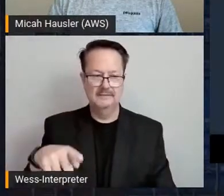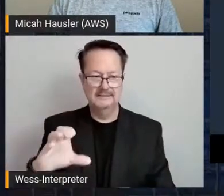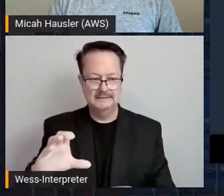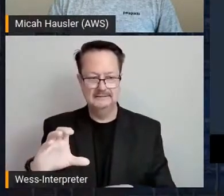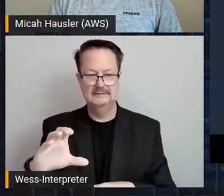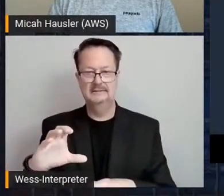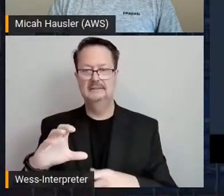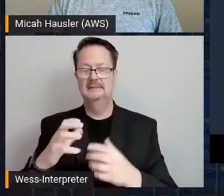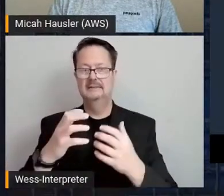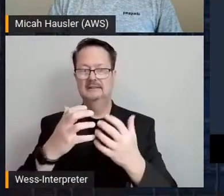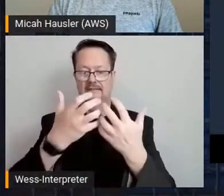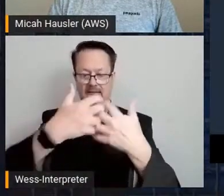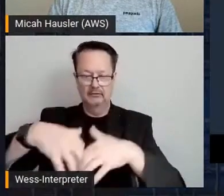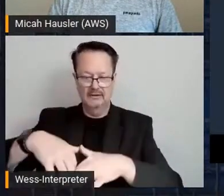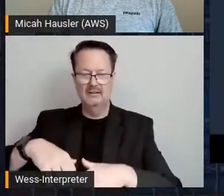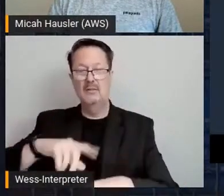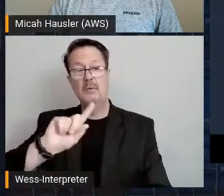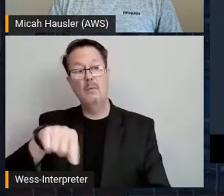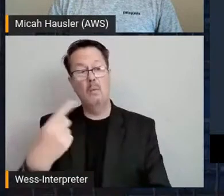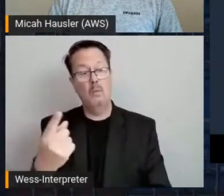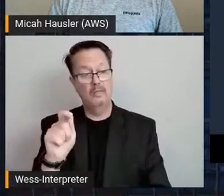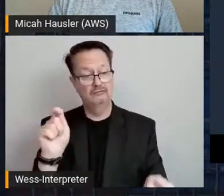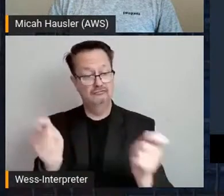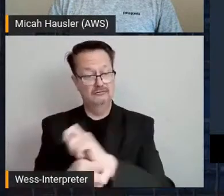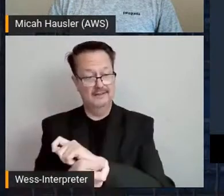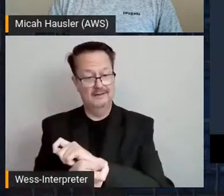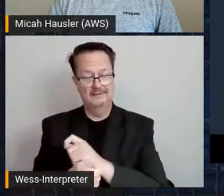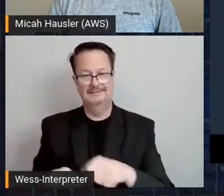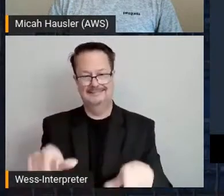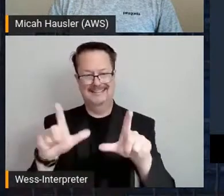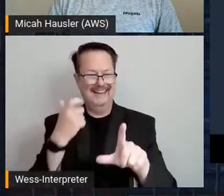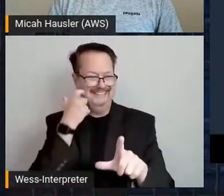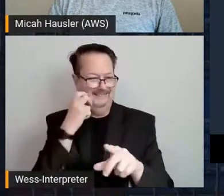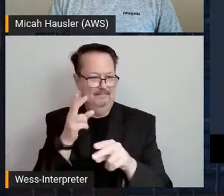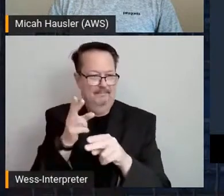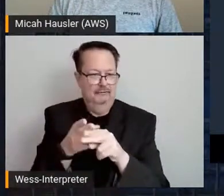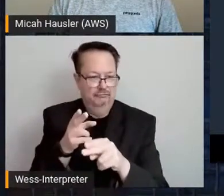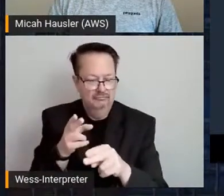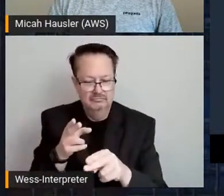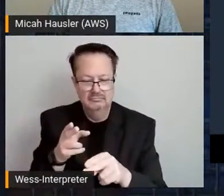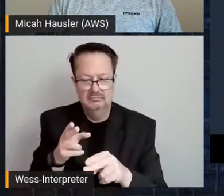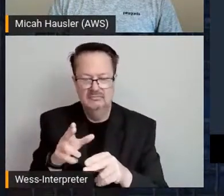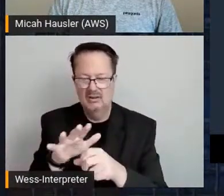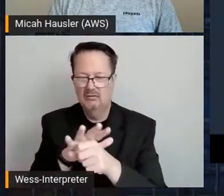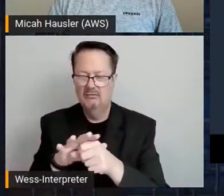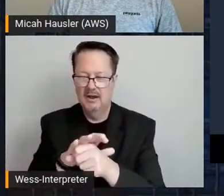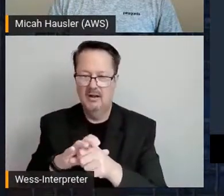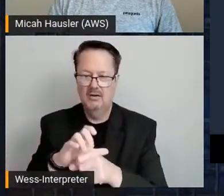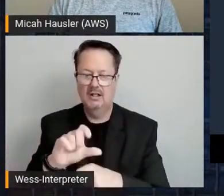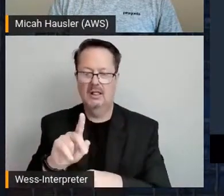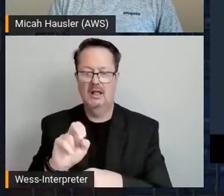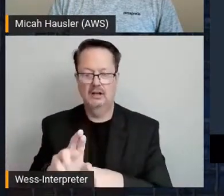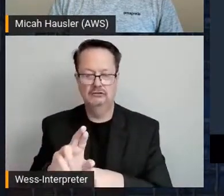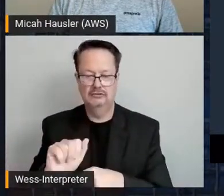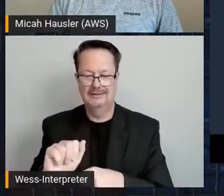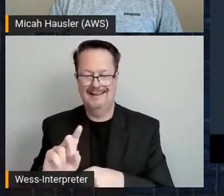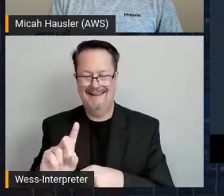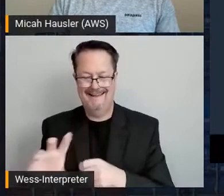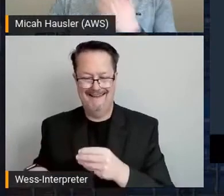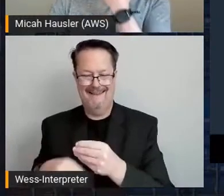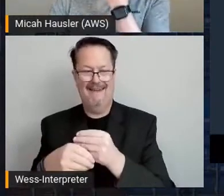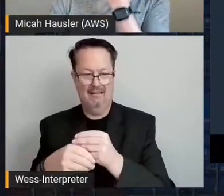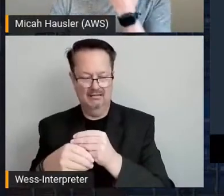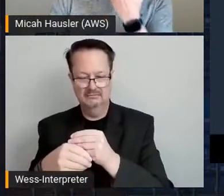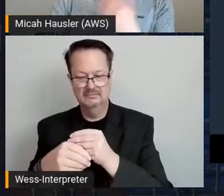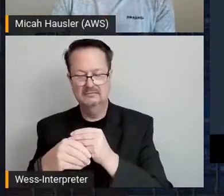on. The only change to this slide that I'll mention is around cluster add-ons. So earlier this